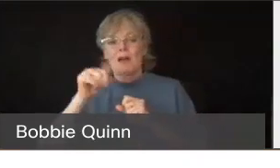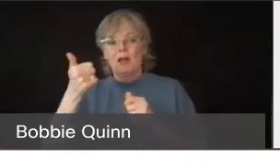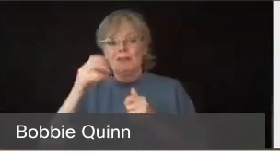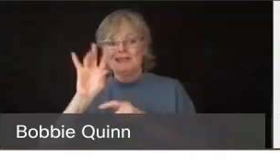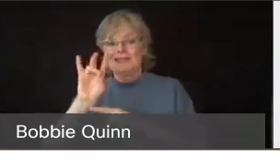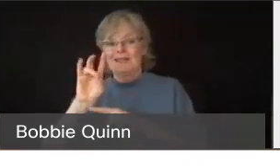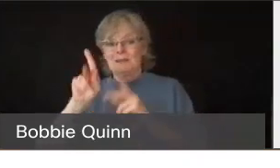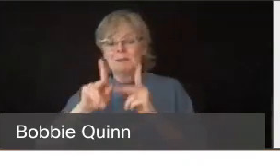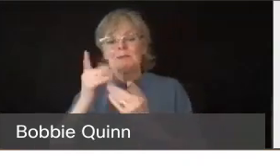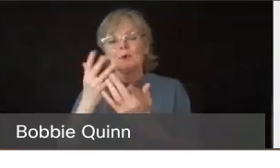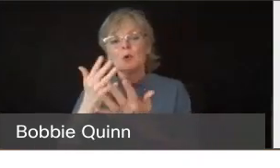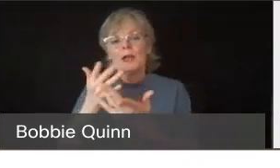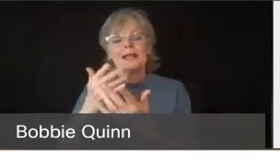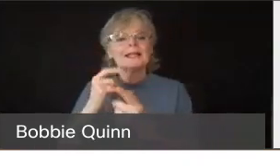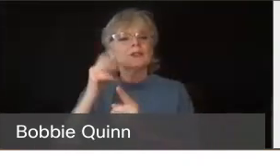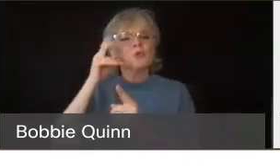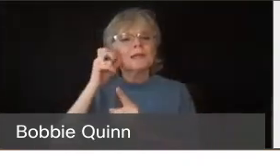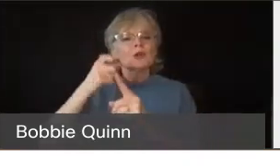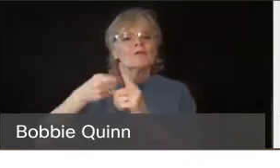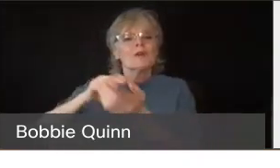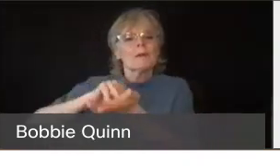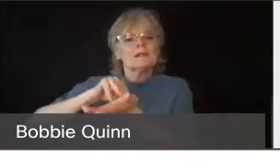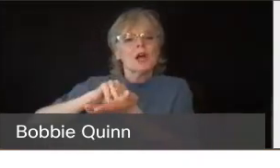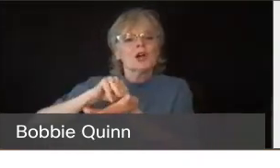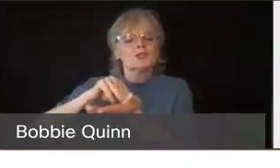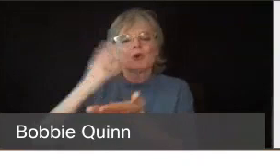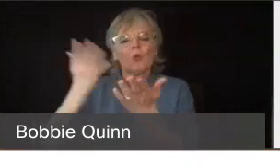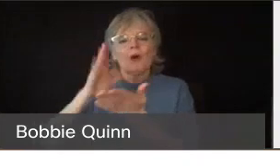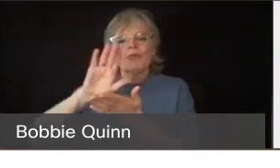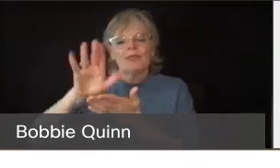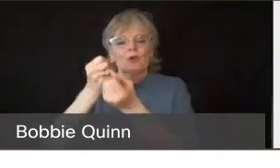medical examiner or a doctor of the cause of death.